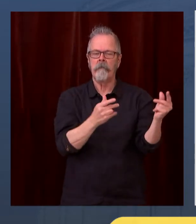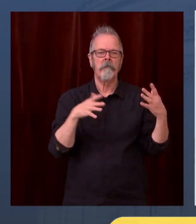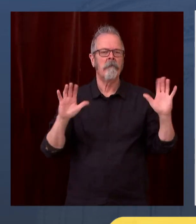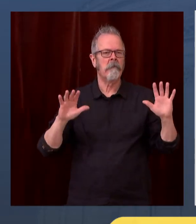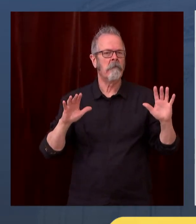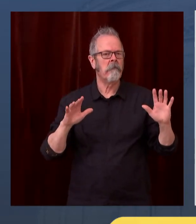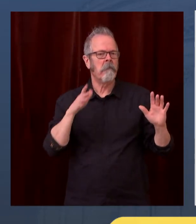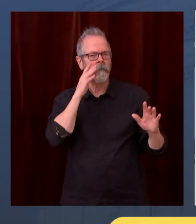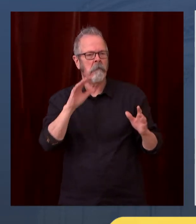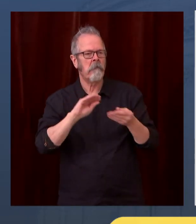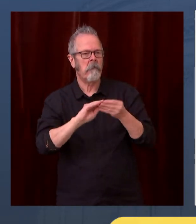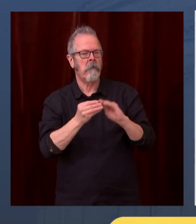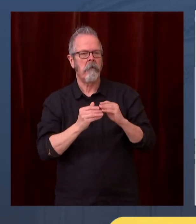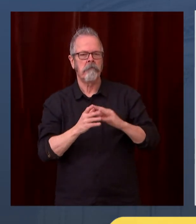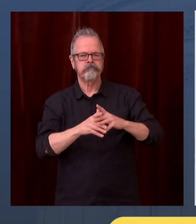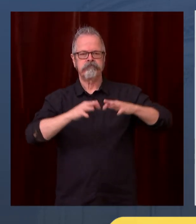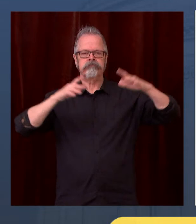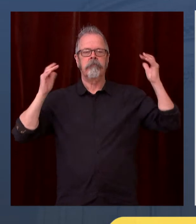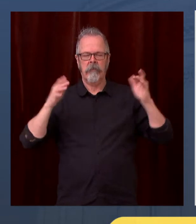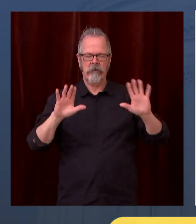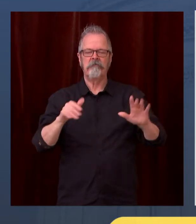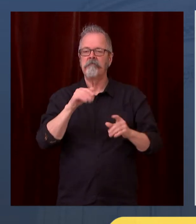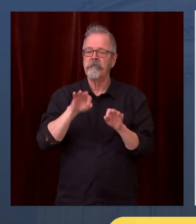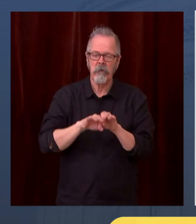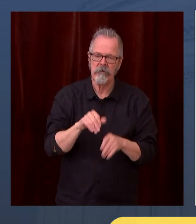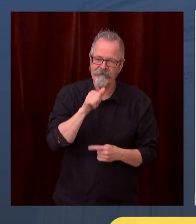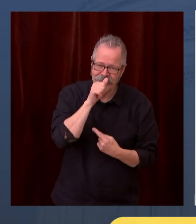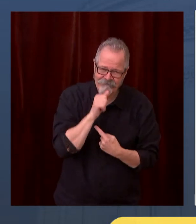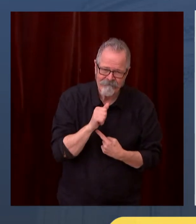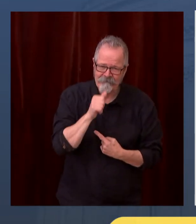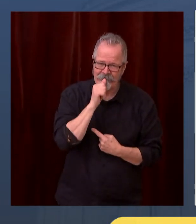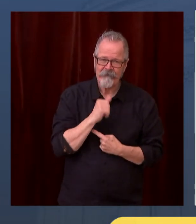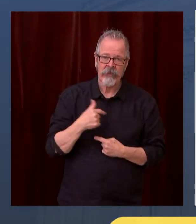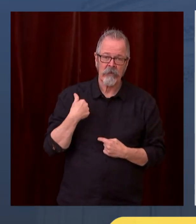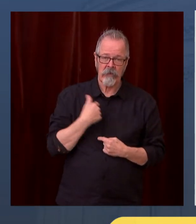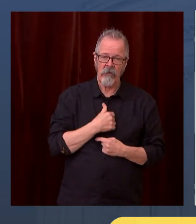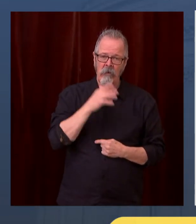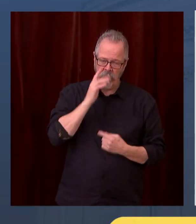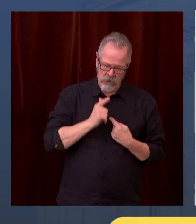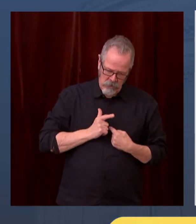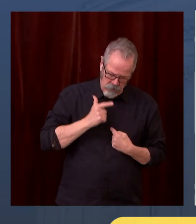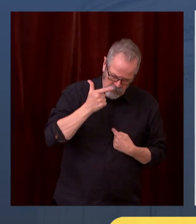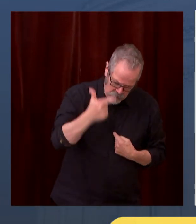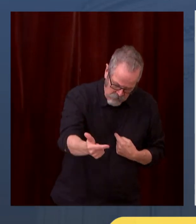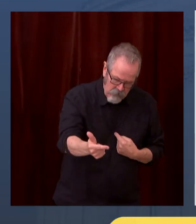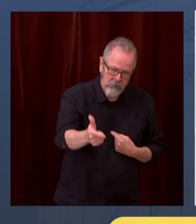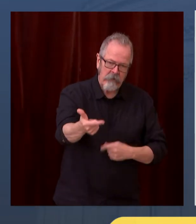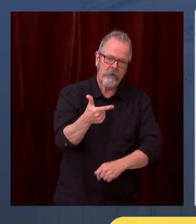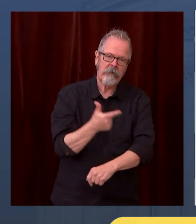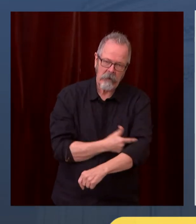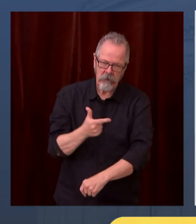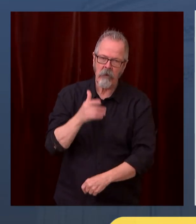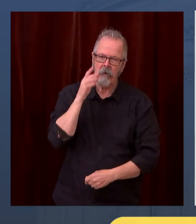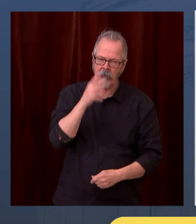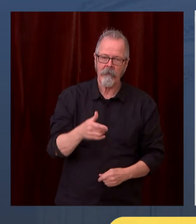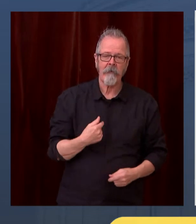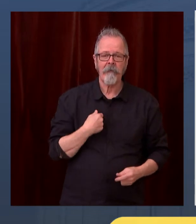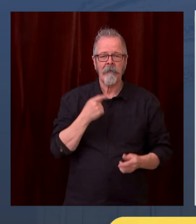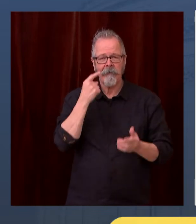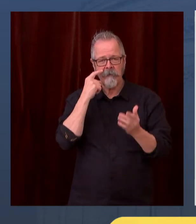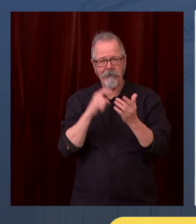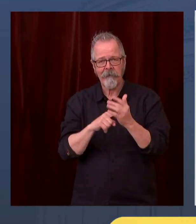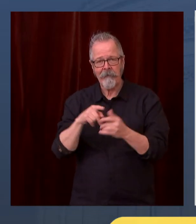what the demand is for vaccines. But your turn is coming. Please continue to go to our Phase Finder tool on